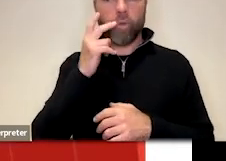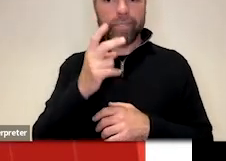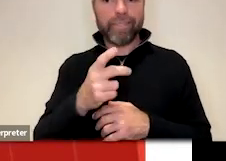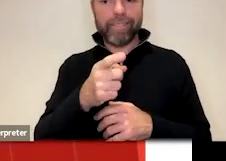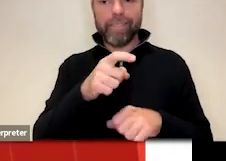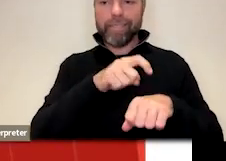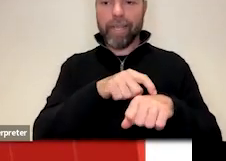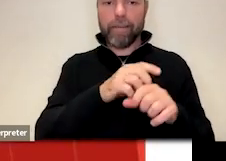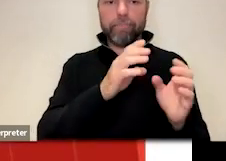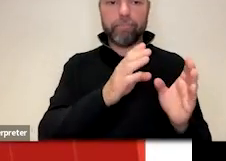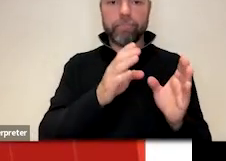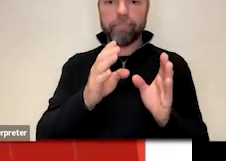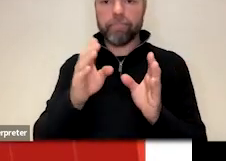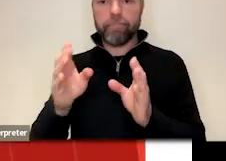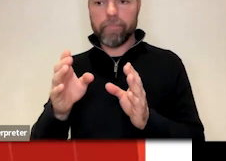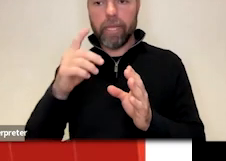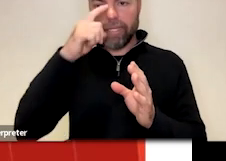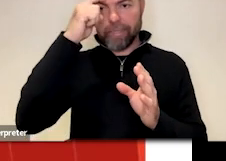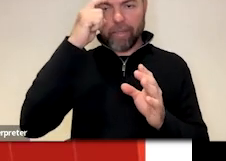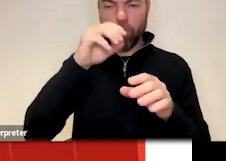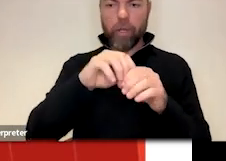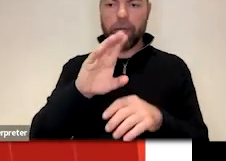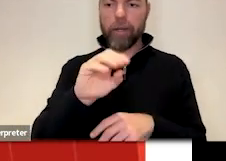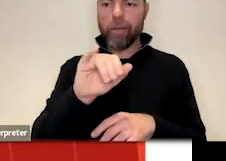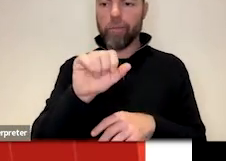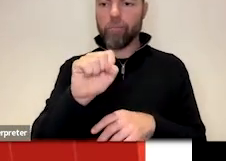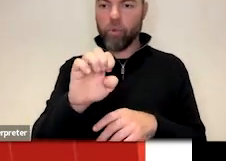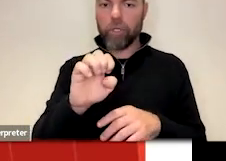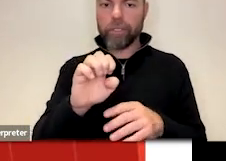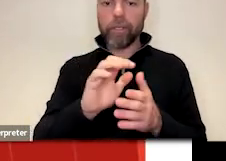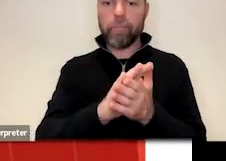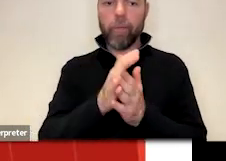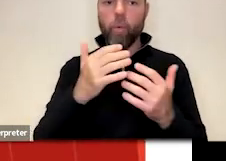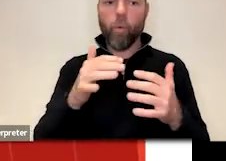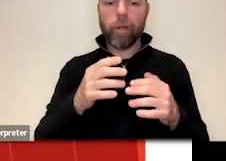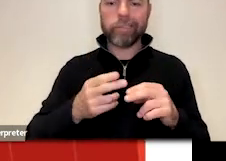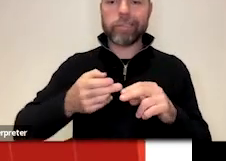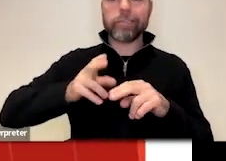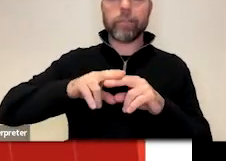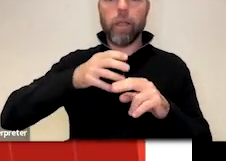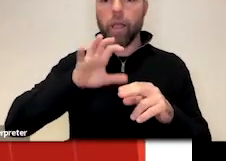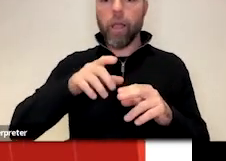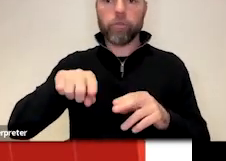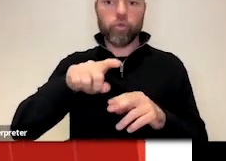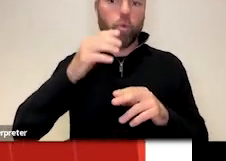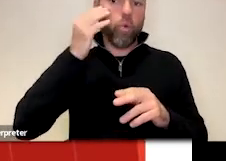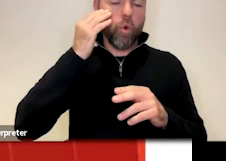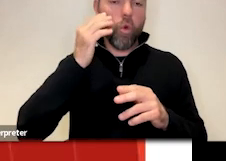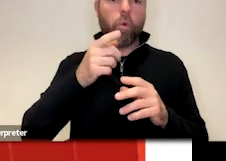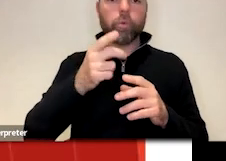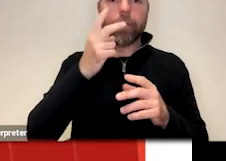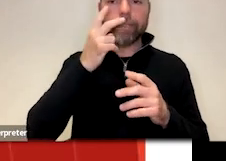over time, summers in the Boise area are getting increasingly hot, which you know by the